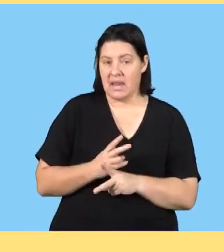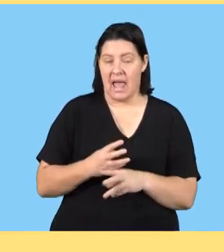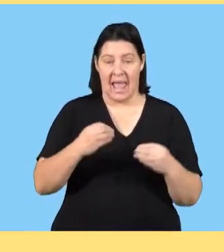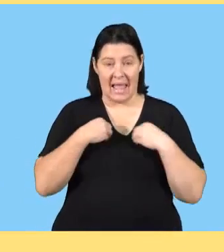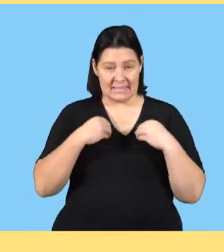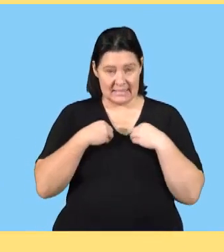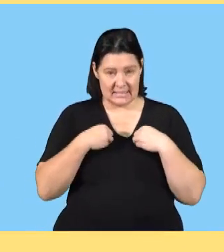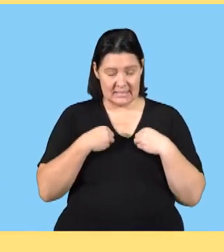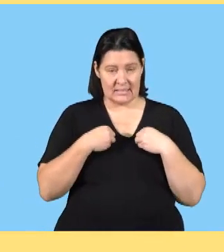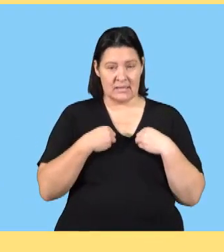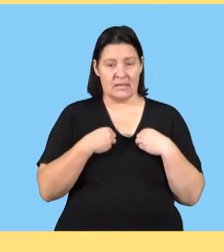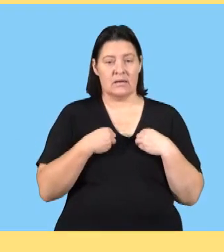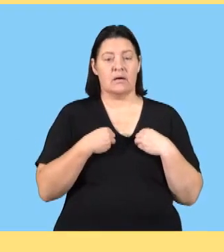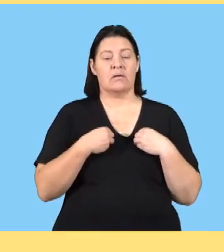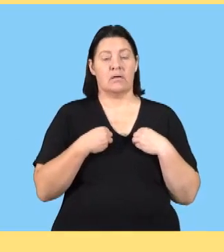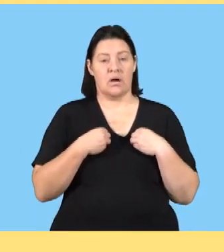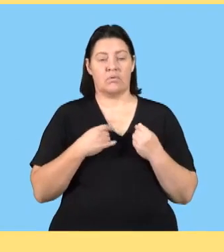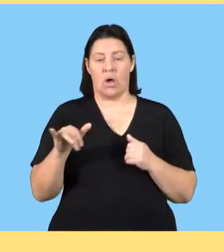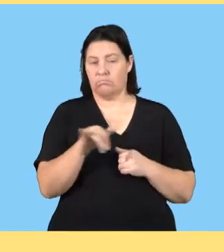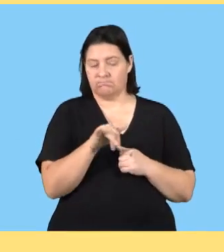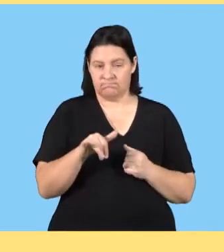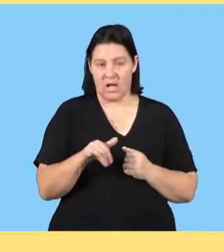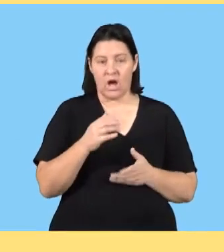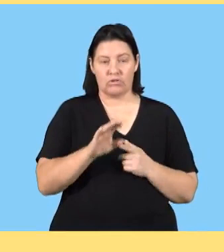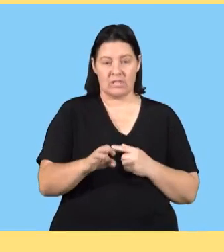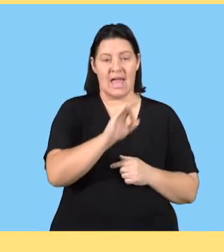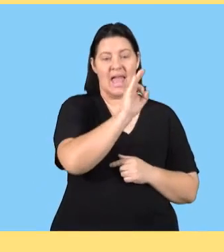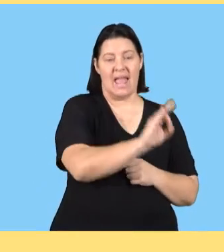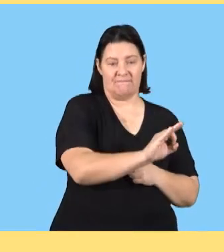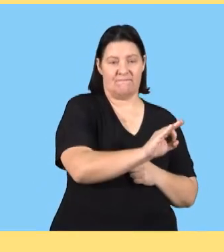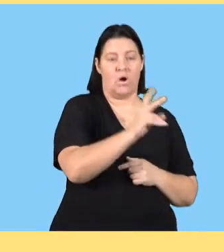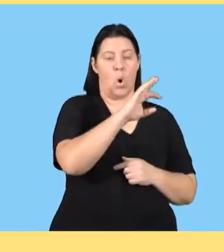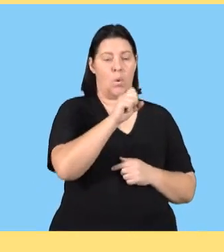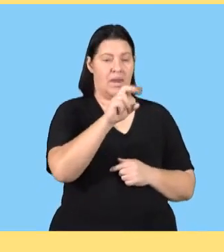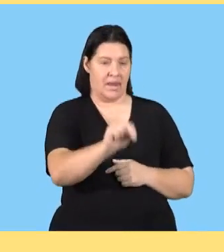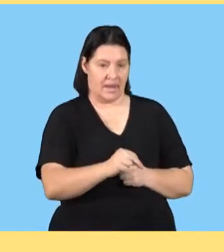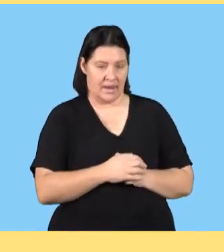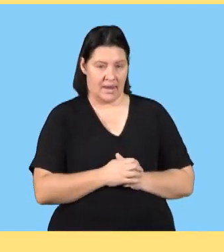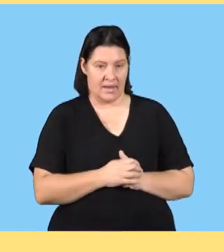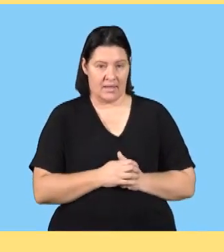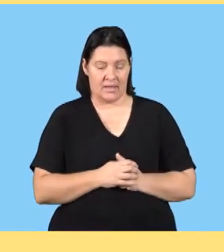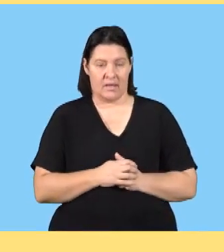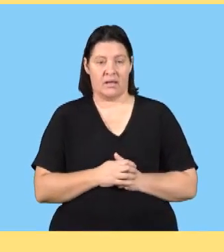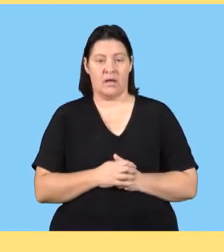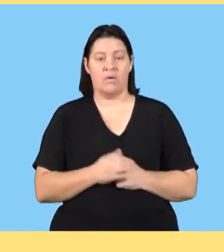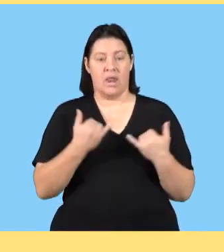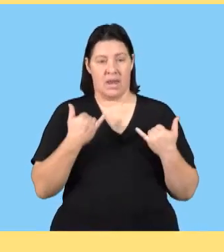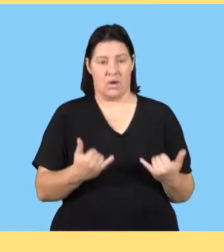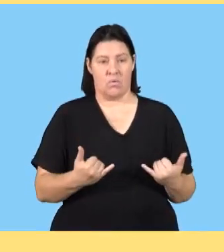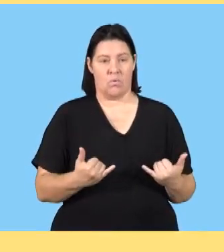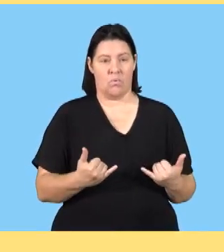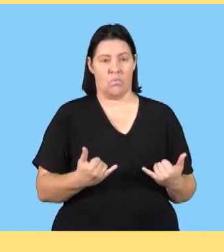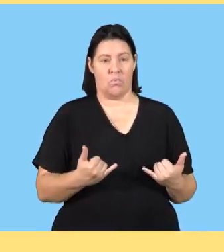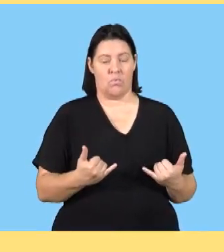my assets, I will have to first know which account to credit, which is FON, and then I will